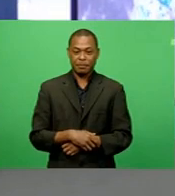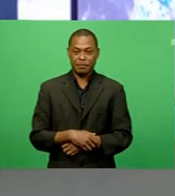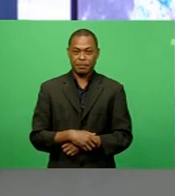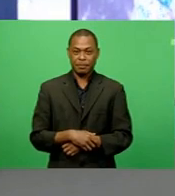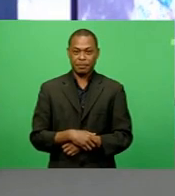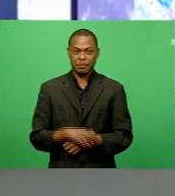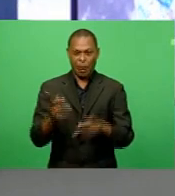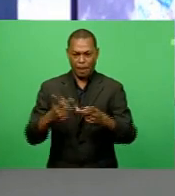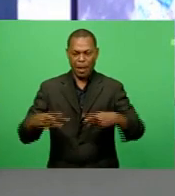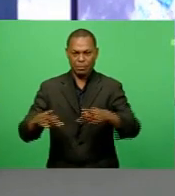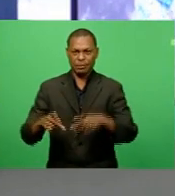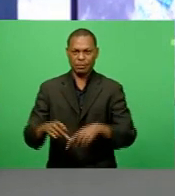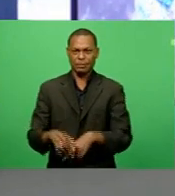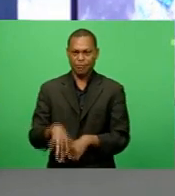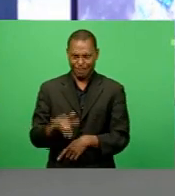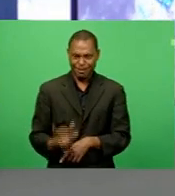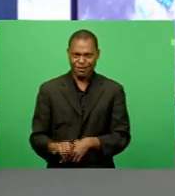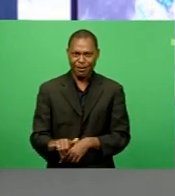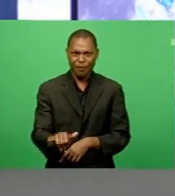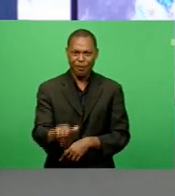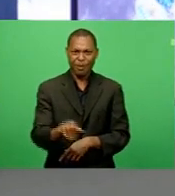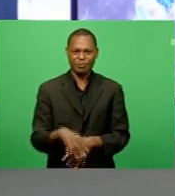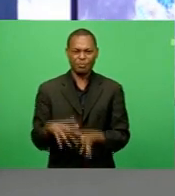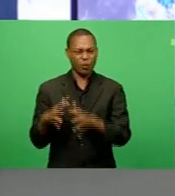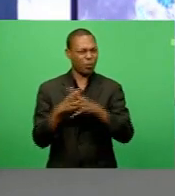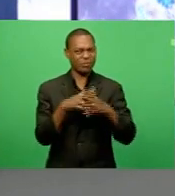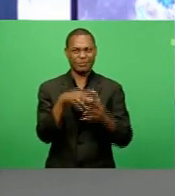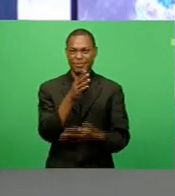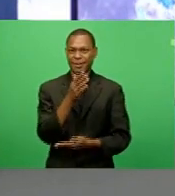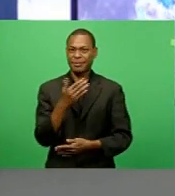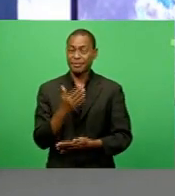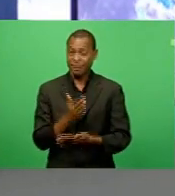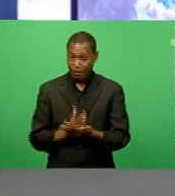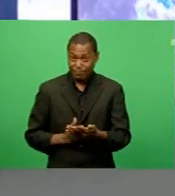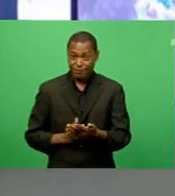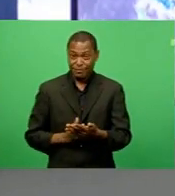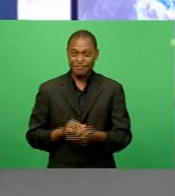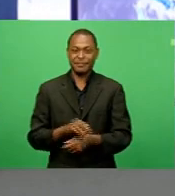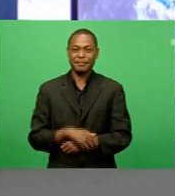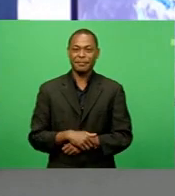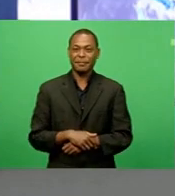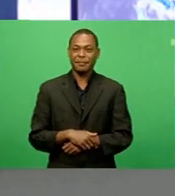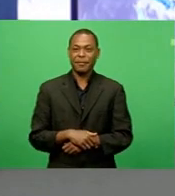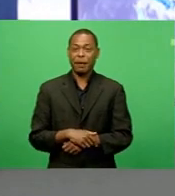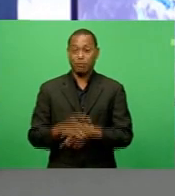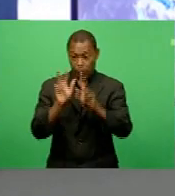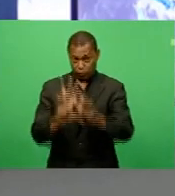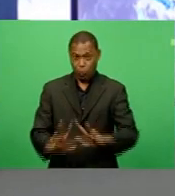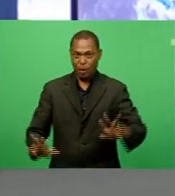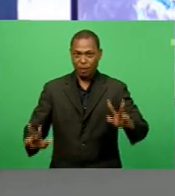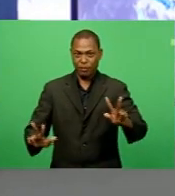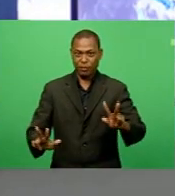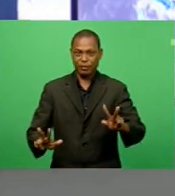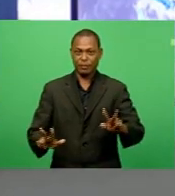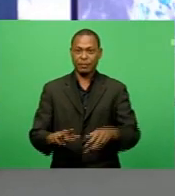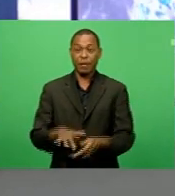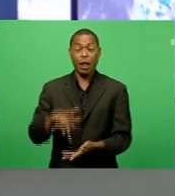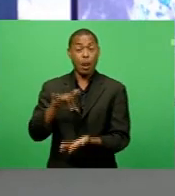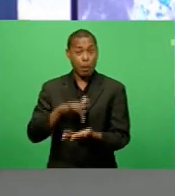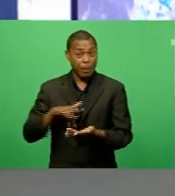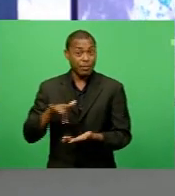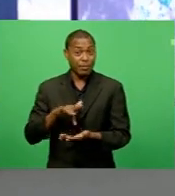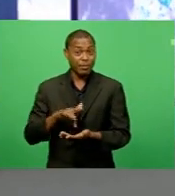places like Yasa and Mamanuda, western half of Viti Levu, western half of Vanu Levu, the Lomai Viti